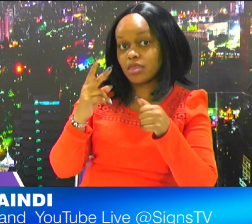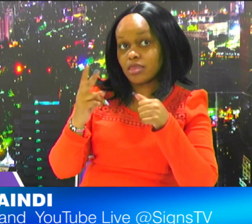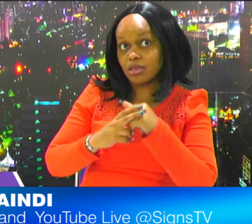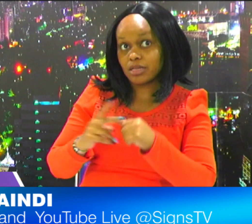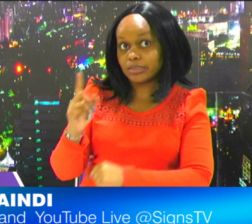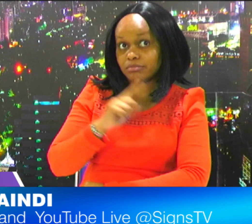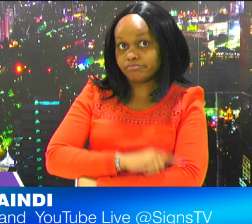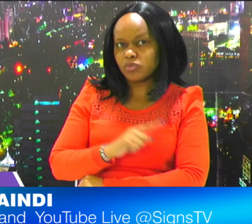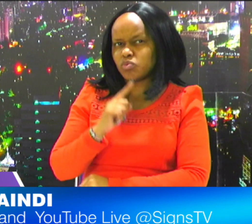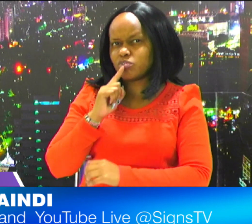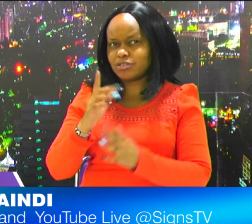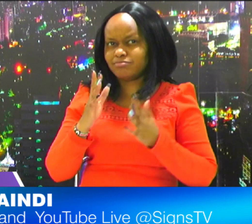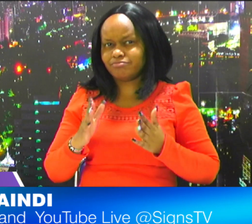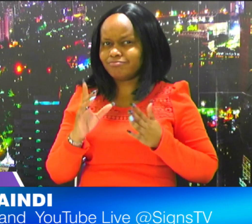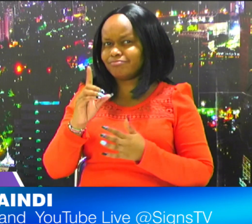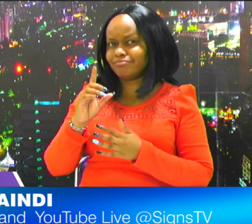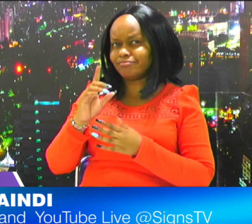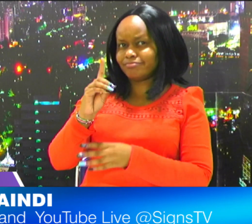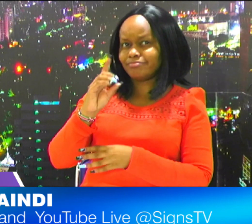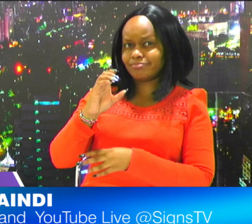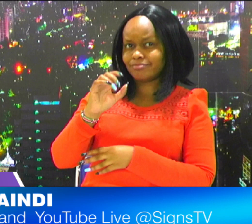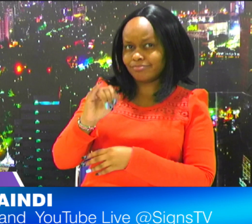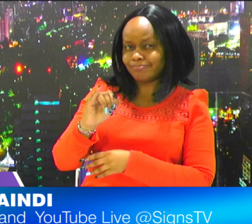Chesang has issued a 7-day